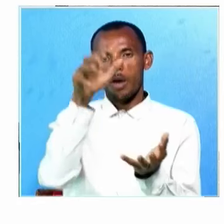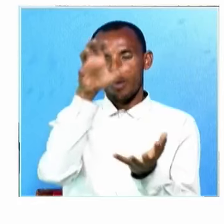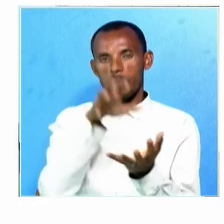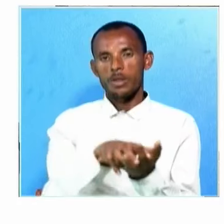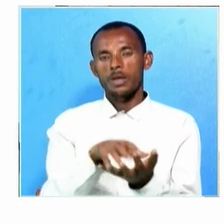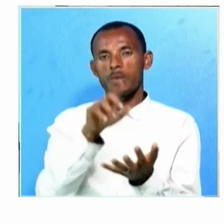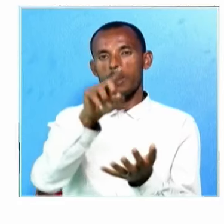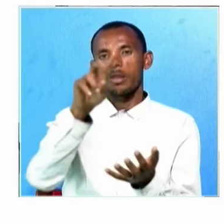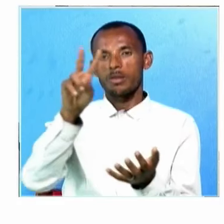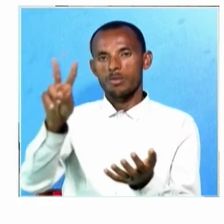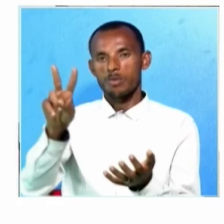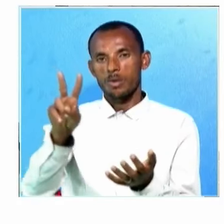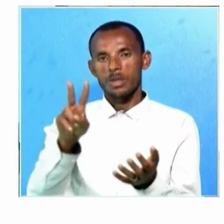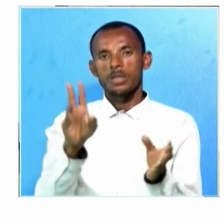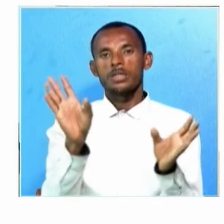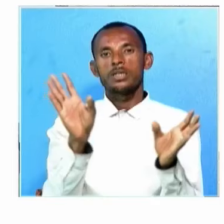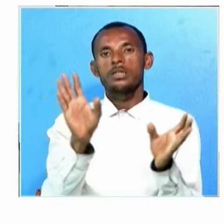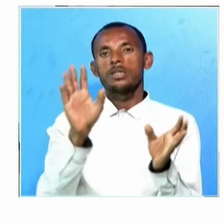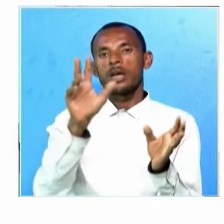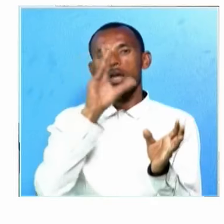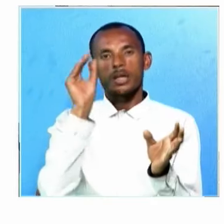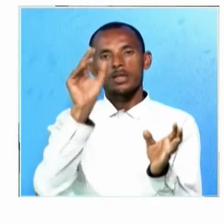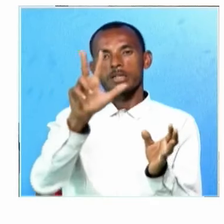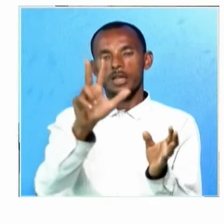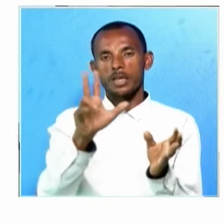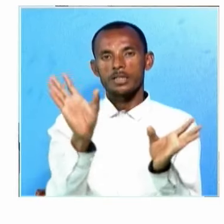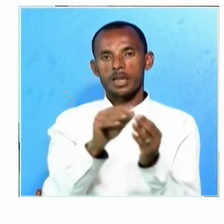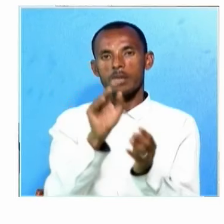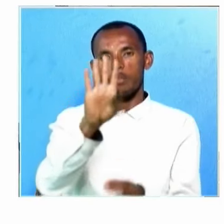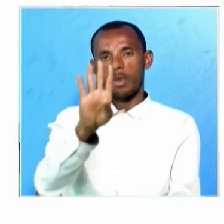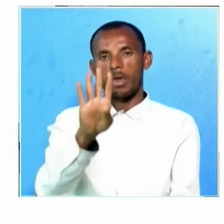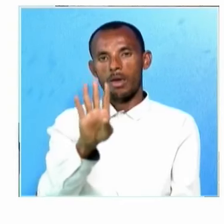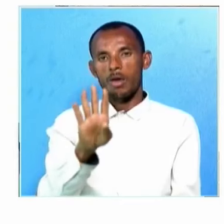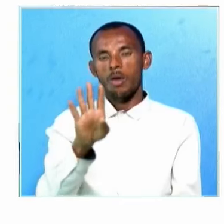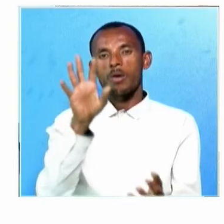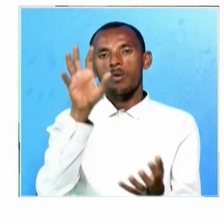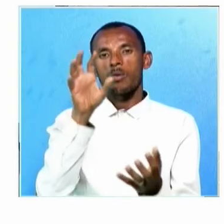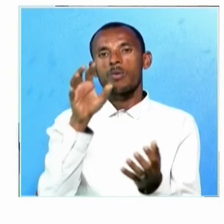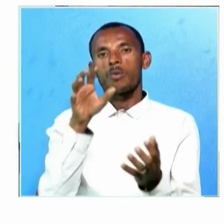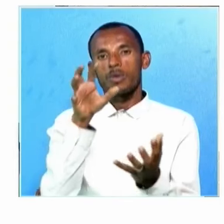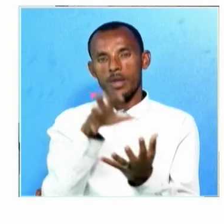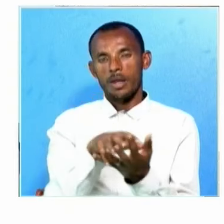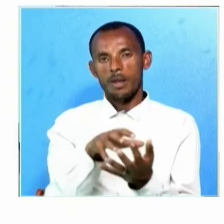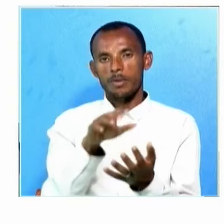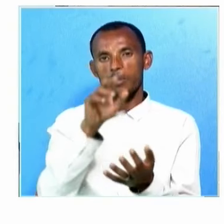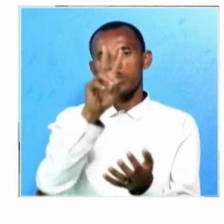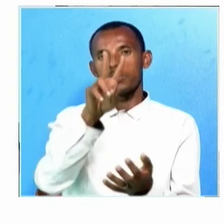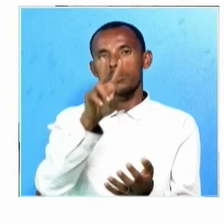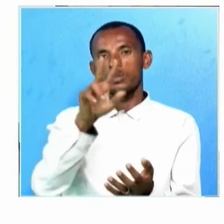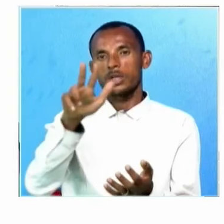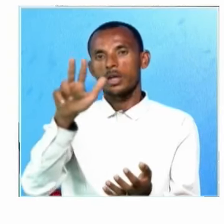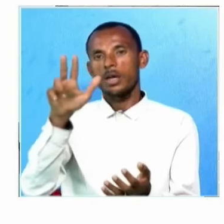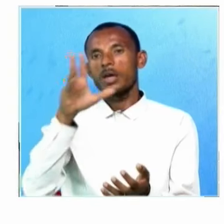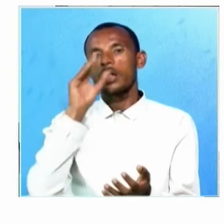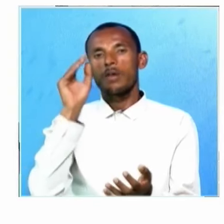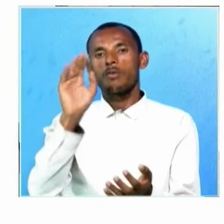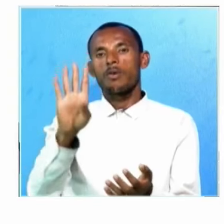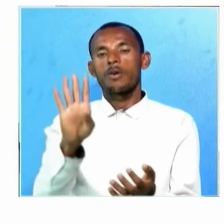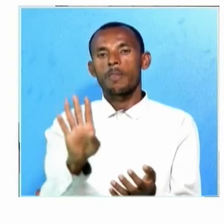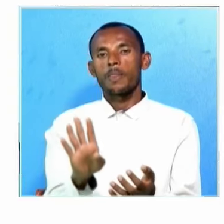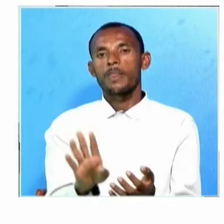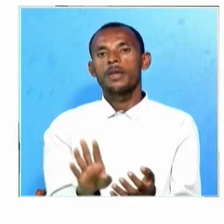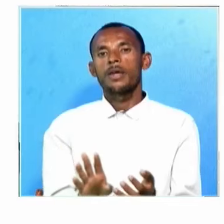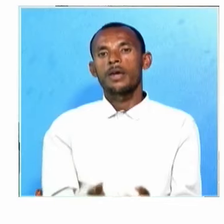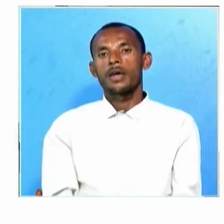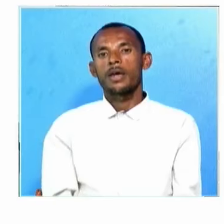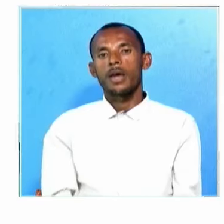elements 1, 2, and 3, if you have set B containing the elements 2, 3, and 4,